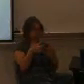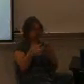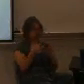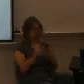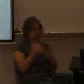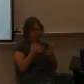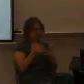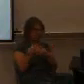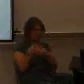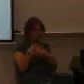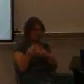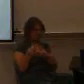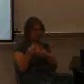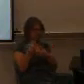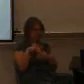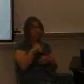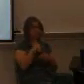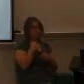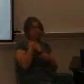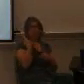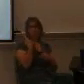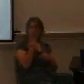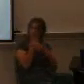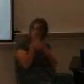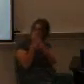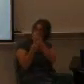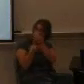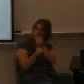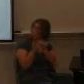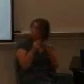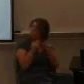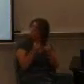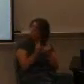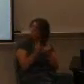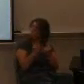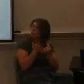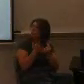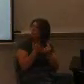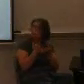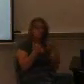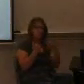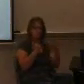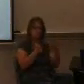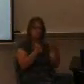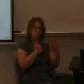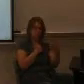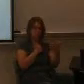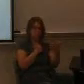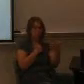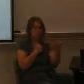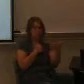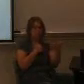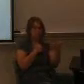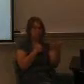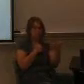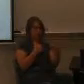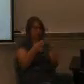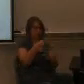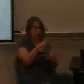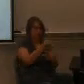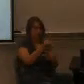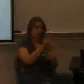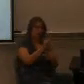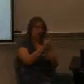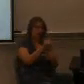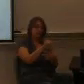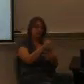much out. And we have sort of two other groups. We have three groups, and then we have the flagellates,